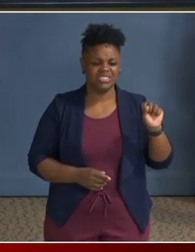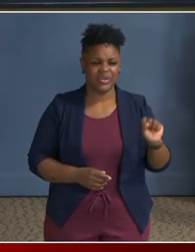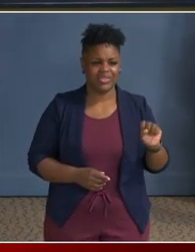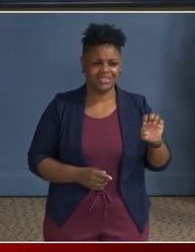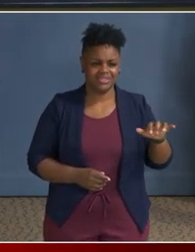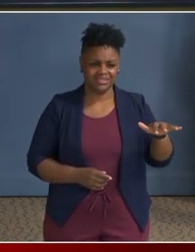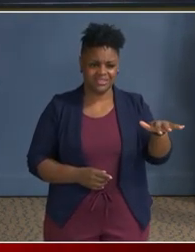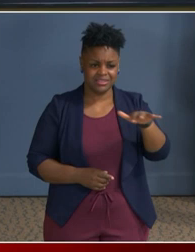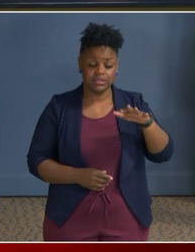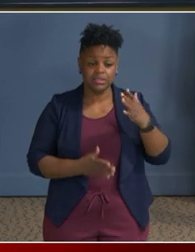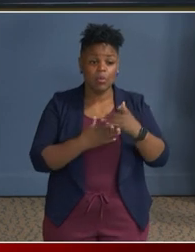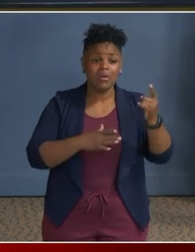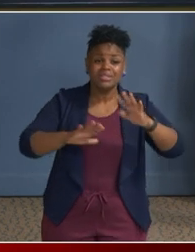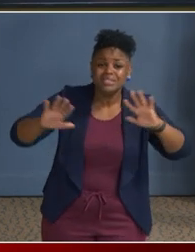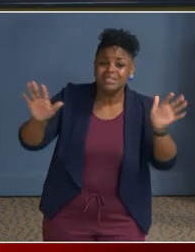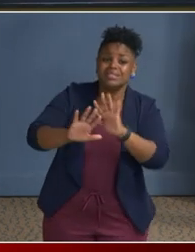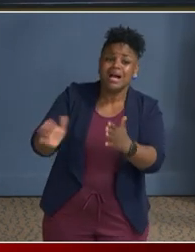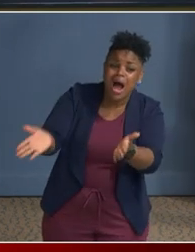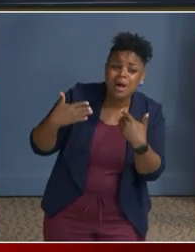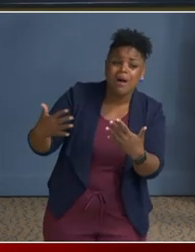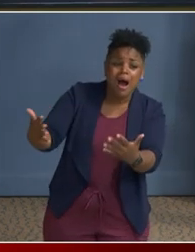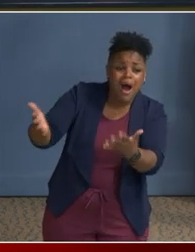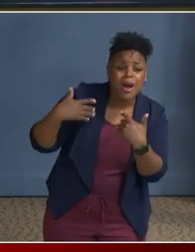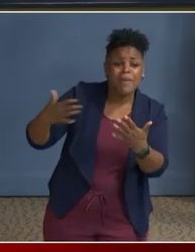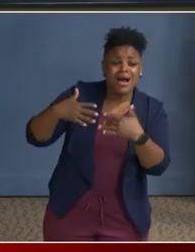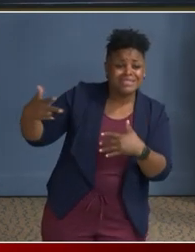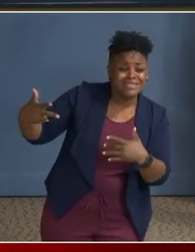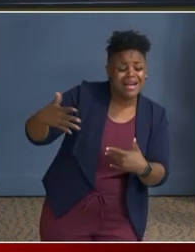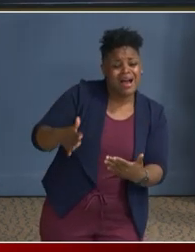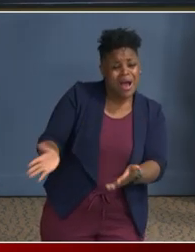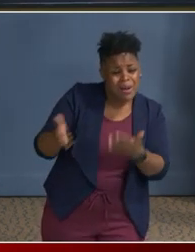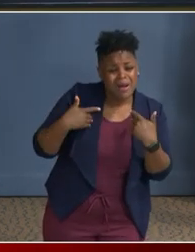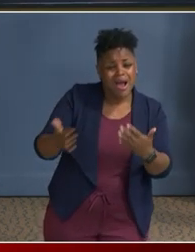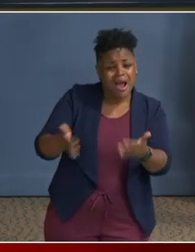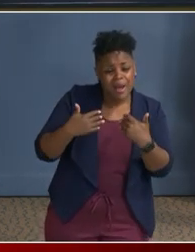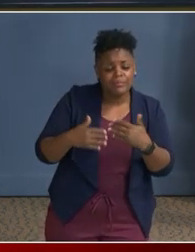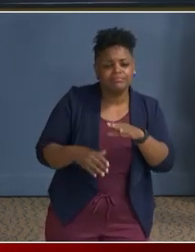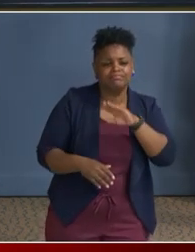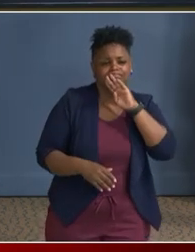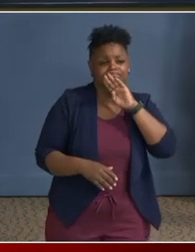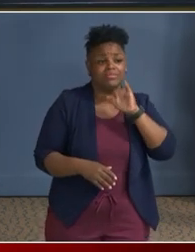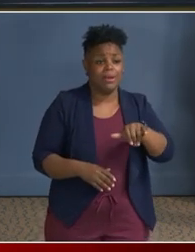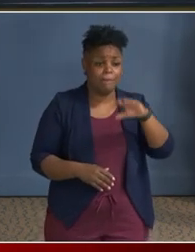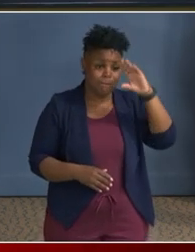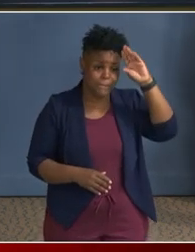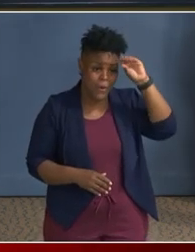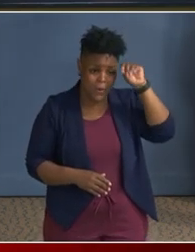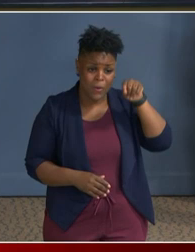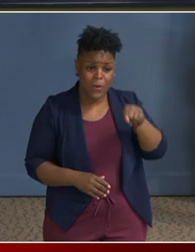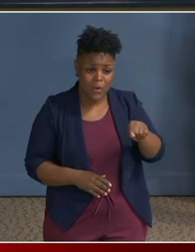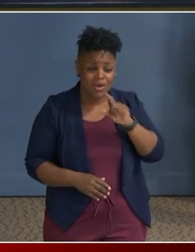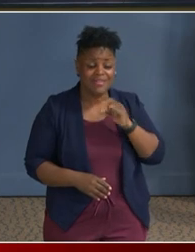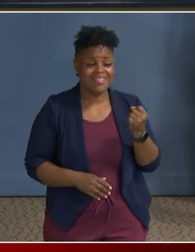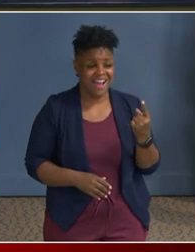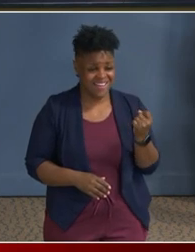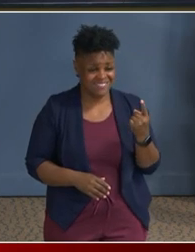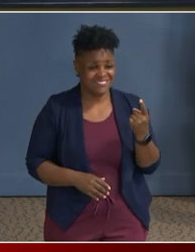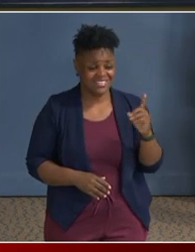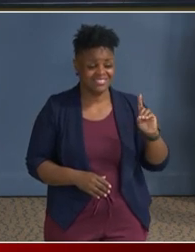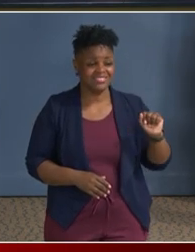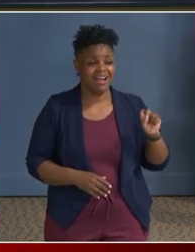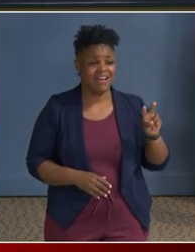that had just occurred. They found a juvenile victim who has been identified as 11-year-old Davon